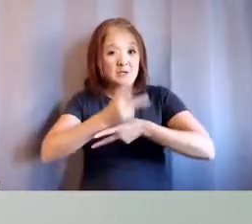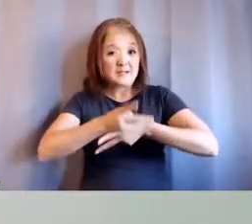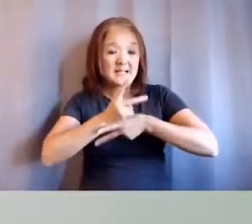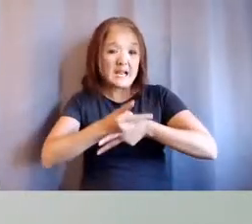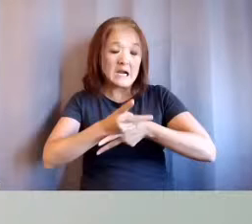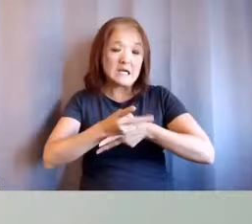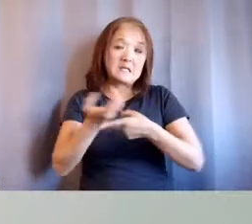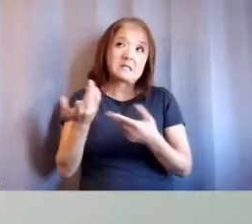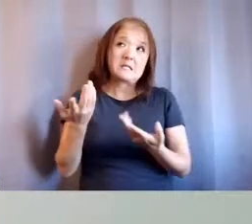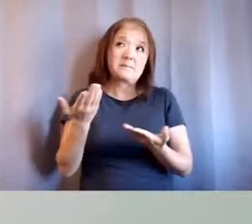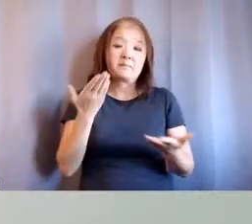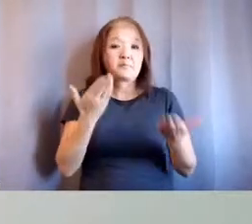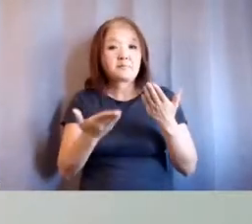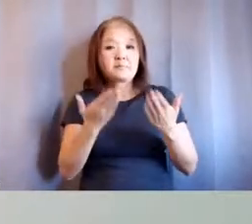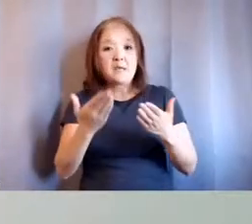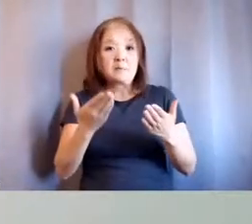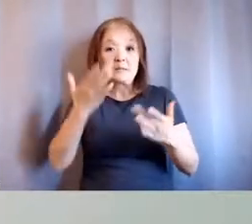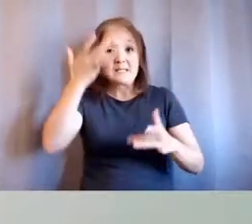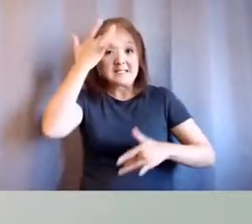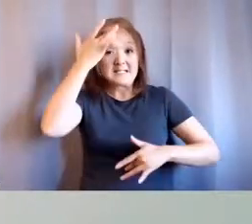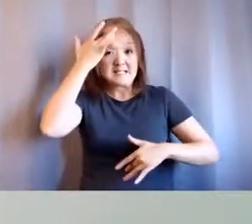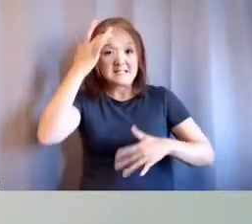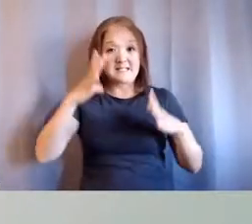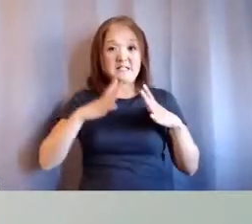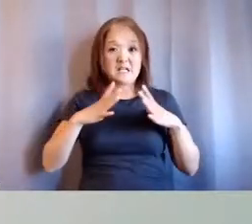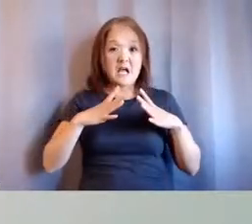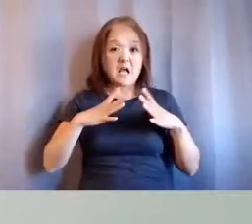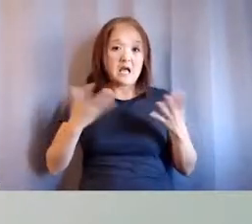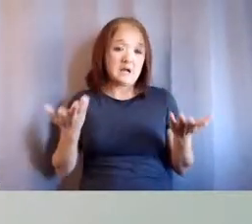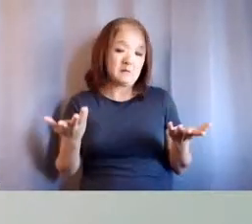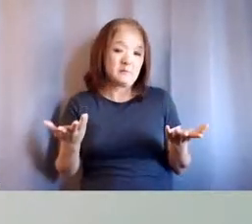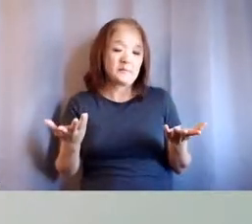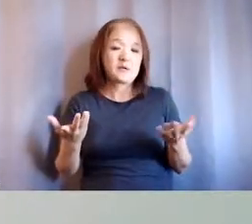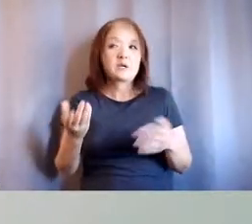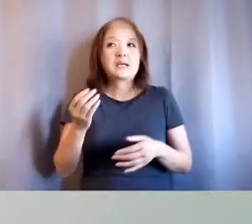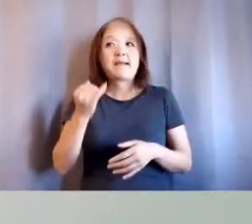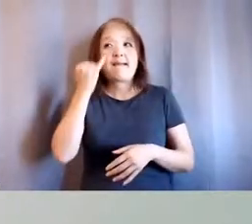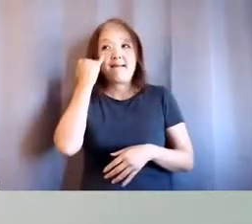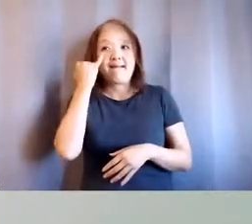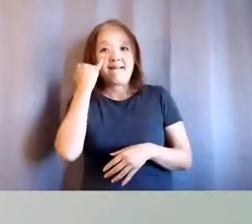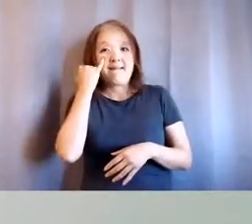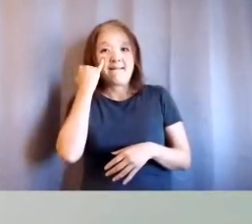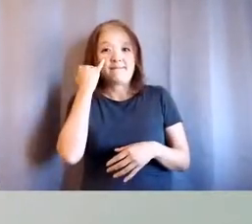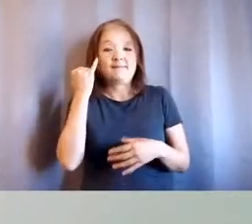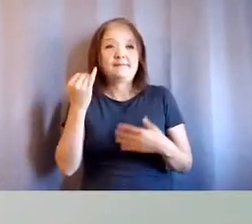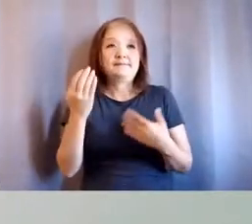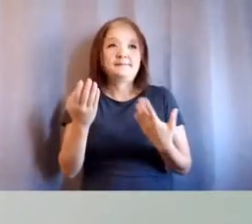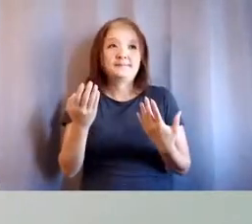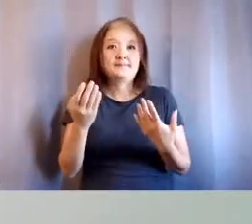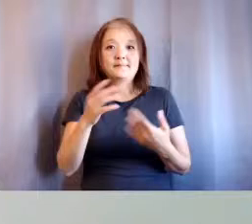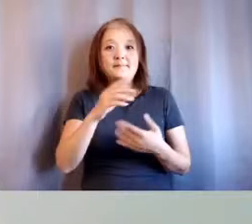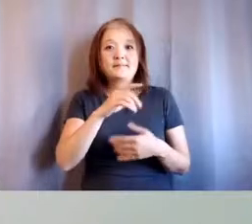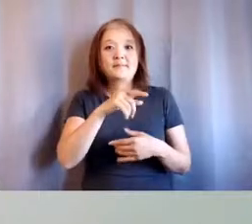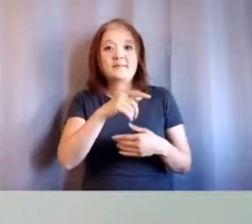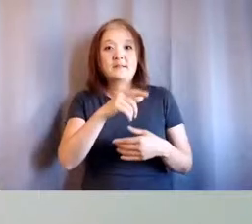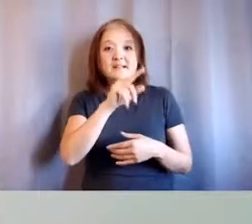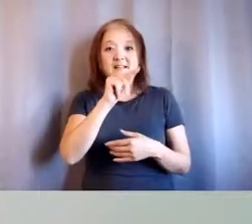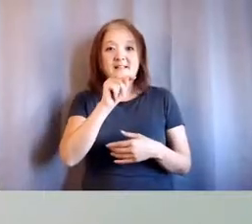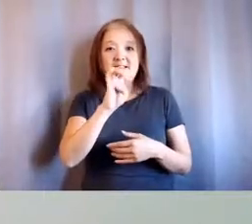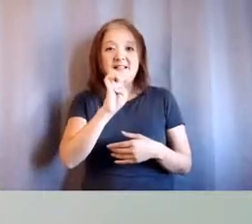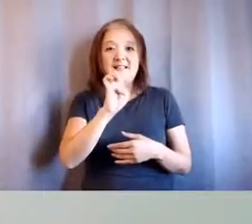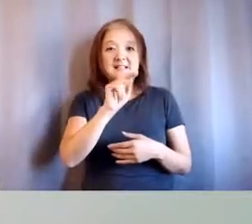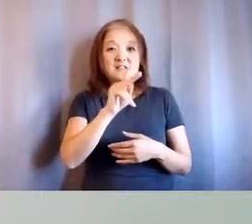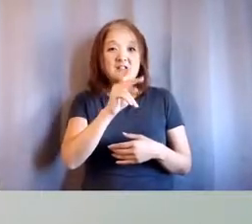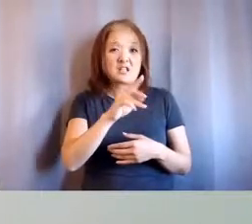be on sick leave during that time. If they're tenured, they could potentially be on